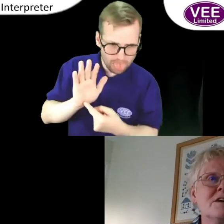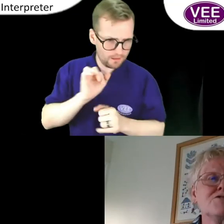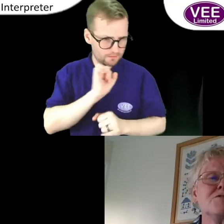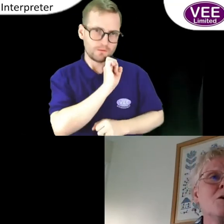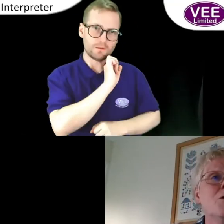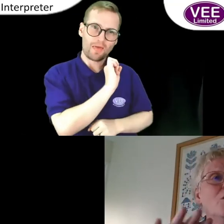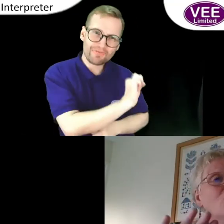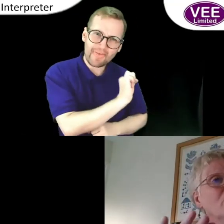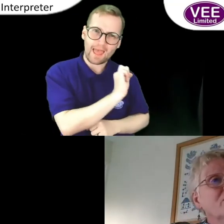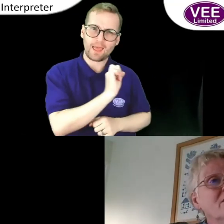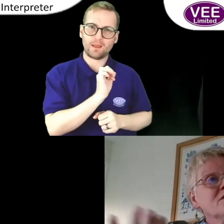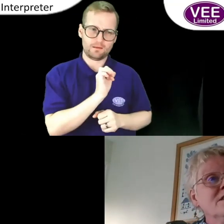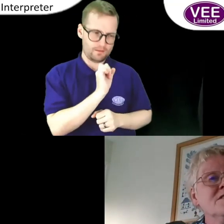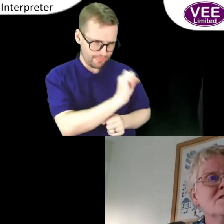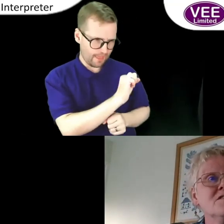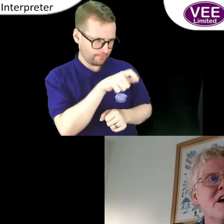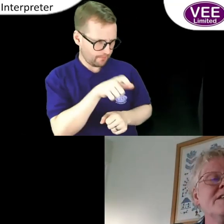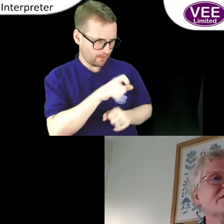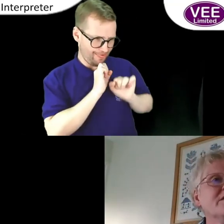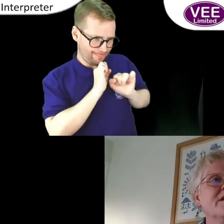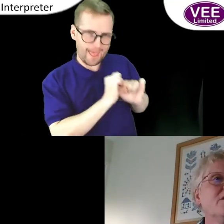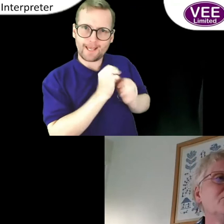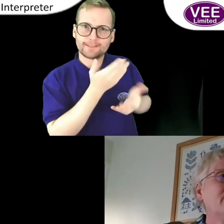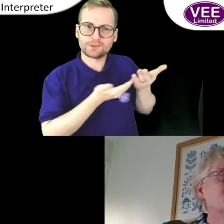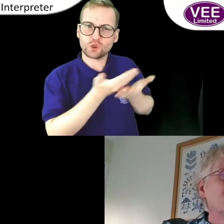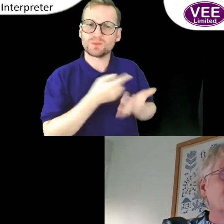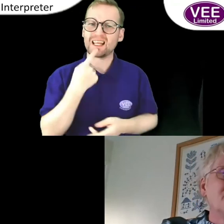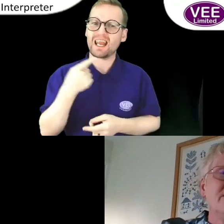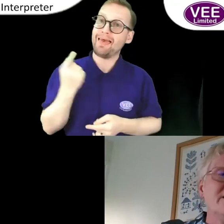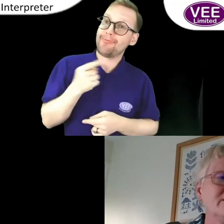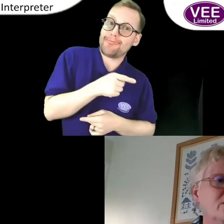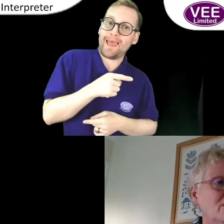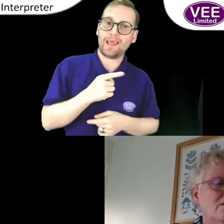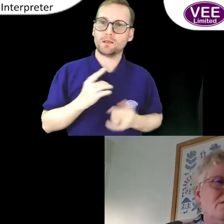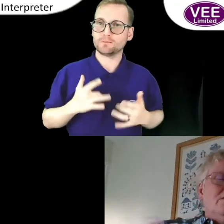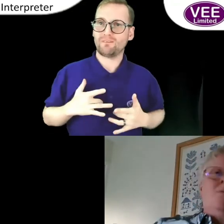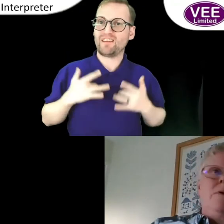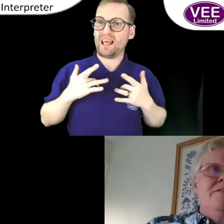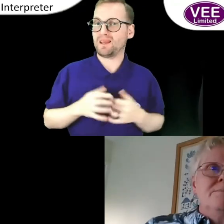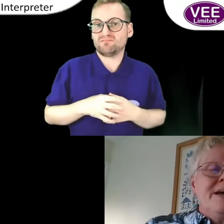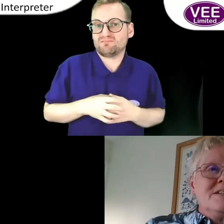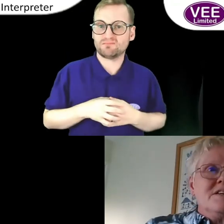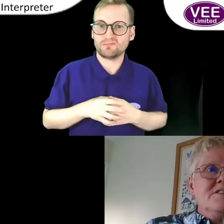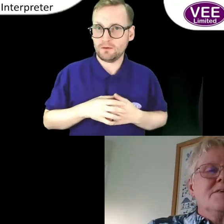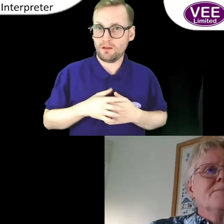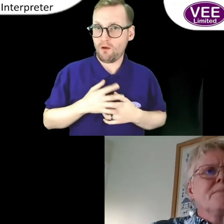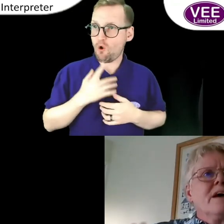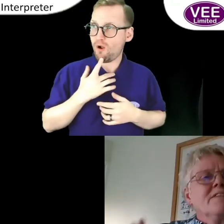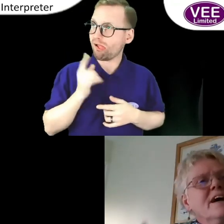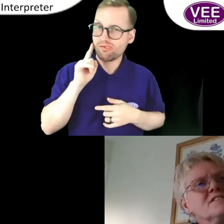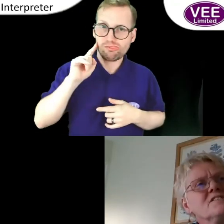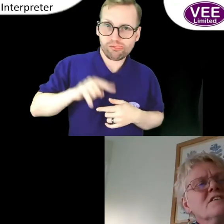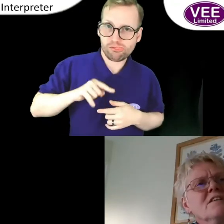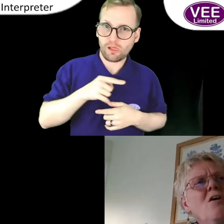the discussion. We've rather tended to say that they are perhaps unfeeling, even bigoted,